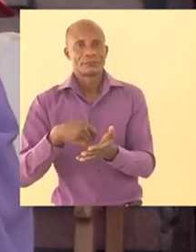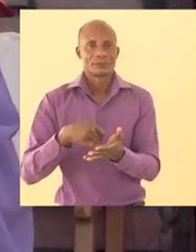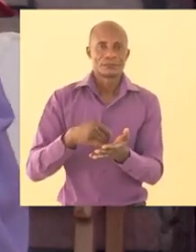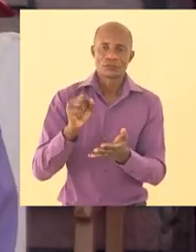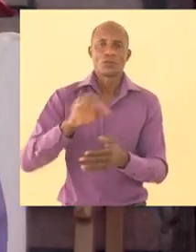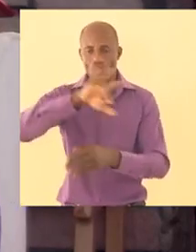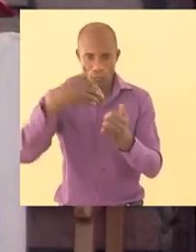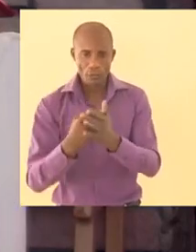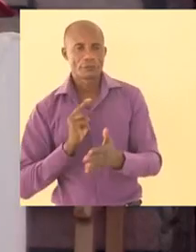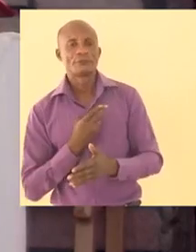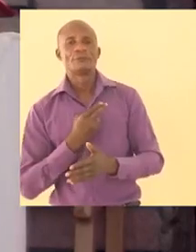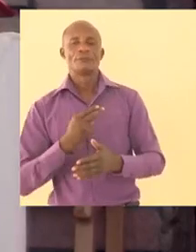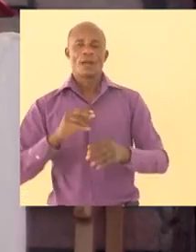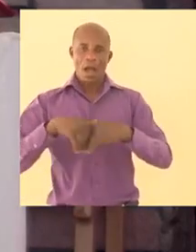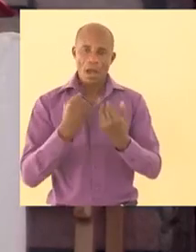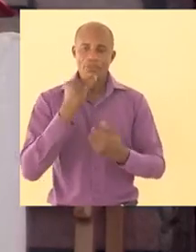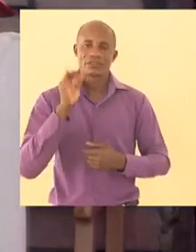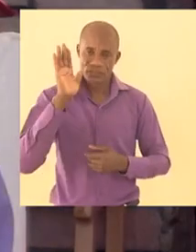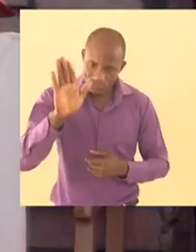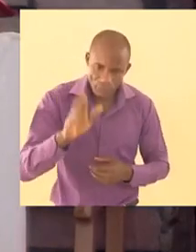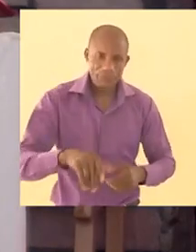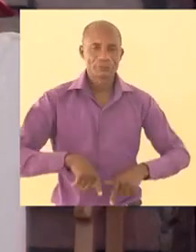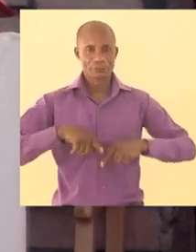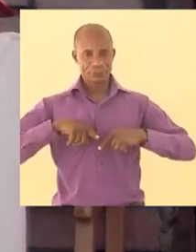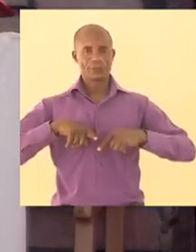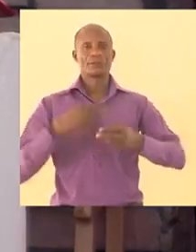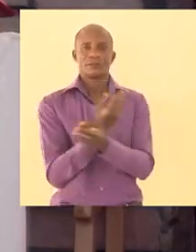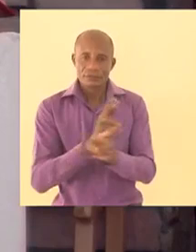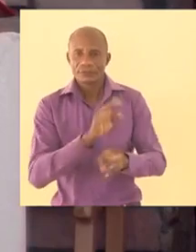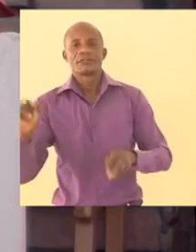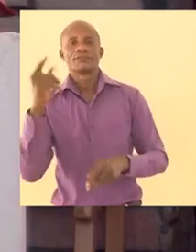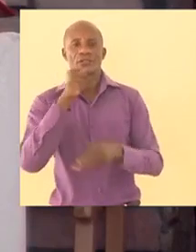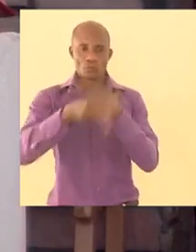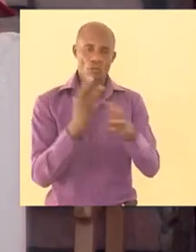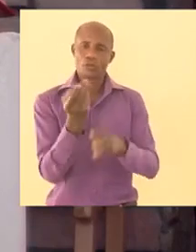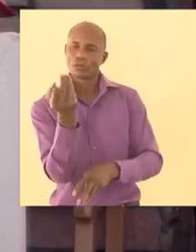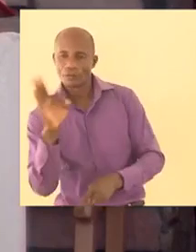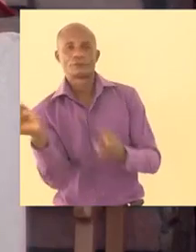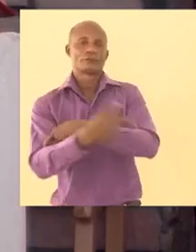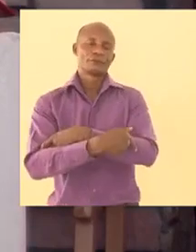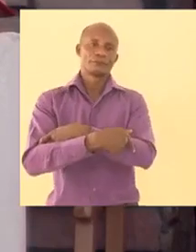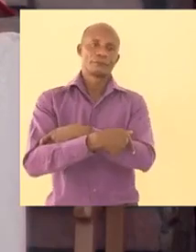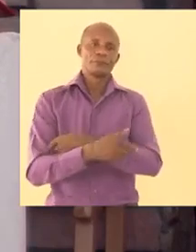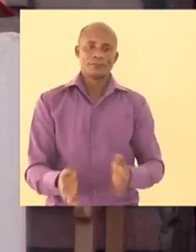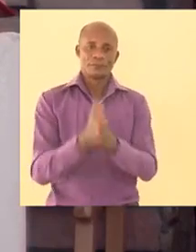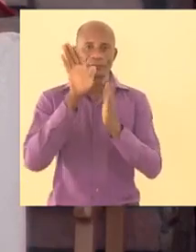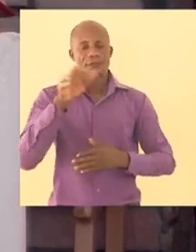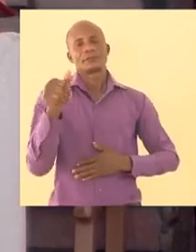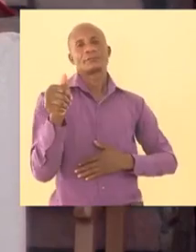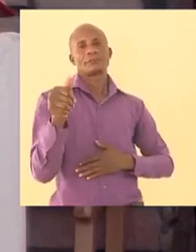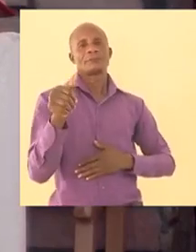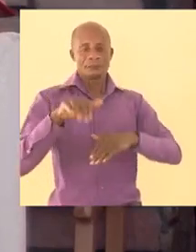Nkechi, how is your life, Maureen, how is your life redeeming the world of today? How? Ask